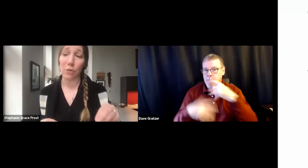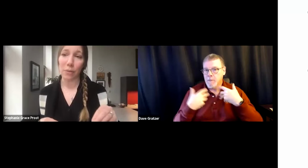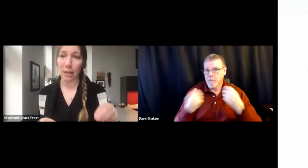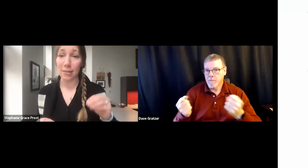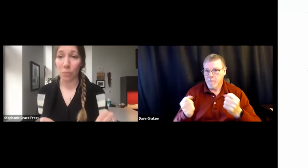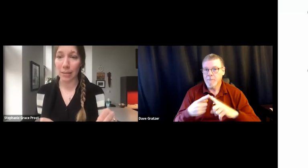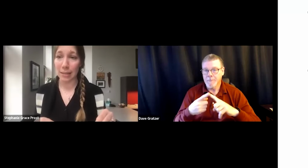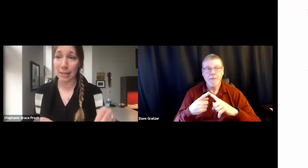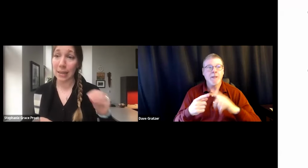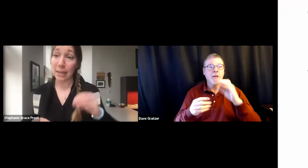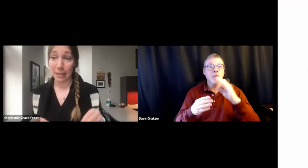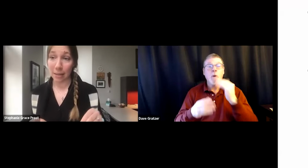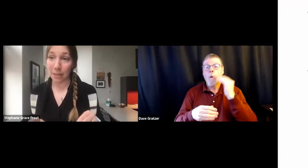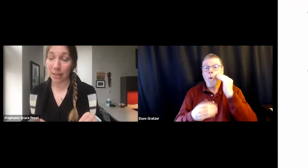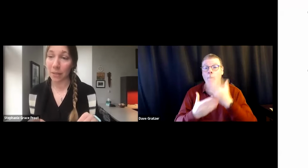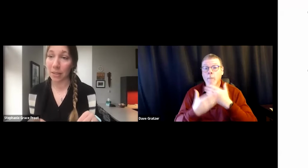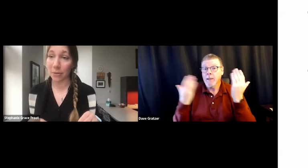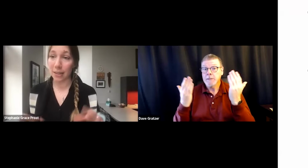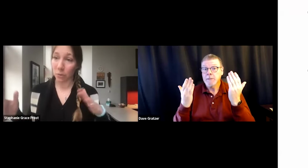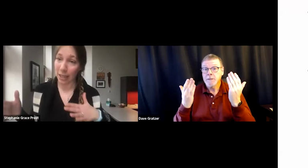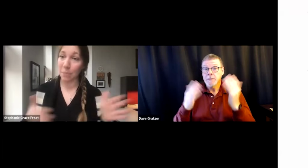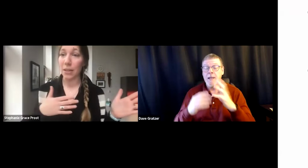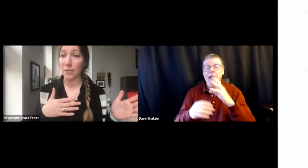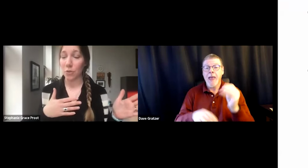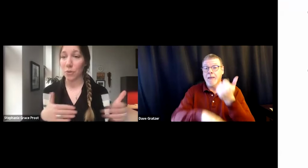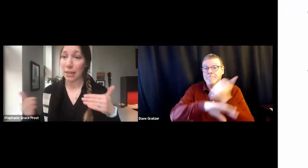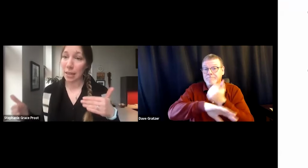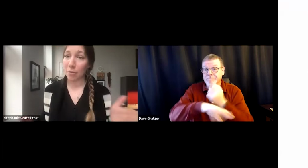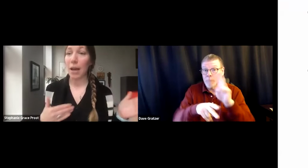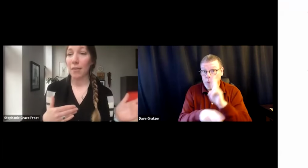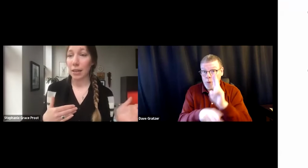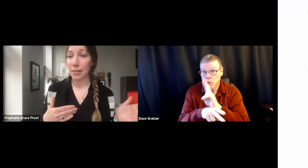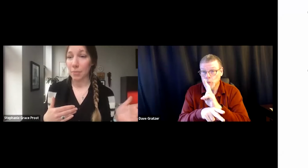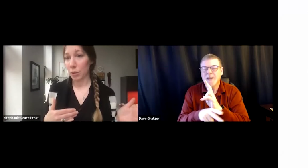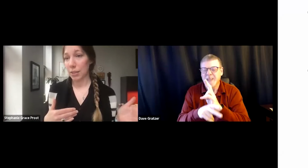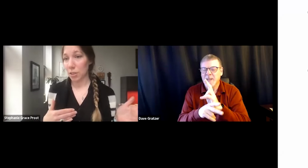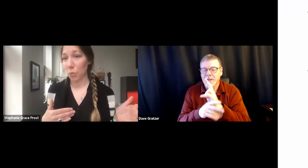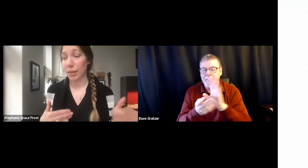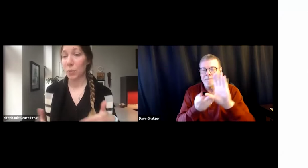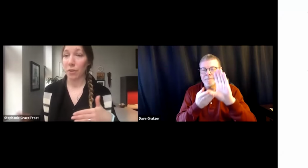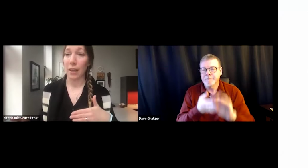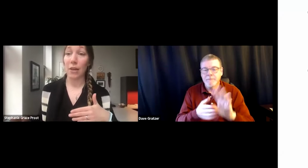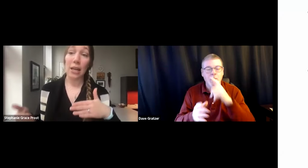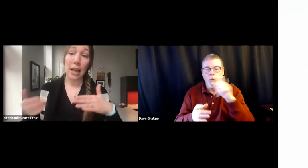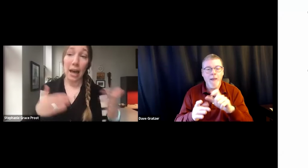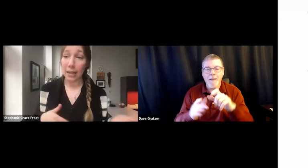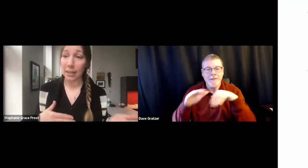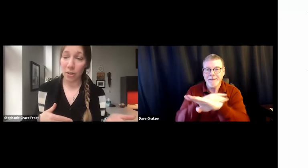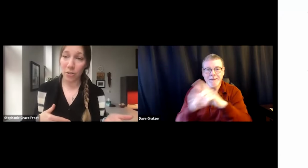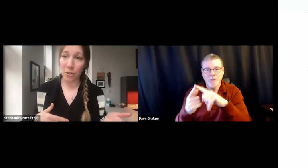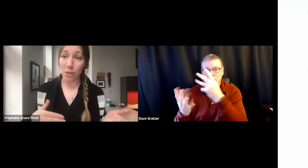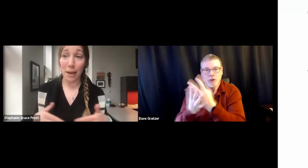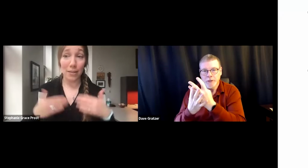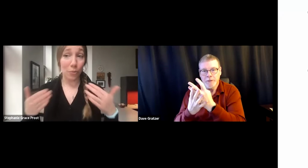to decriminalize homelessness and substance misuse that will keep individuals from having subsequent touch points, whether they've had